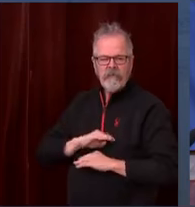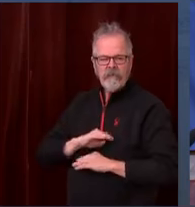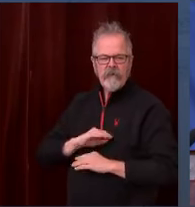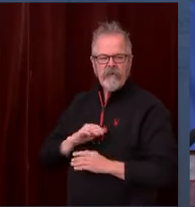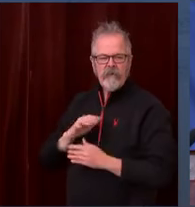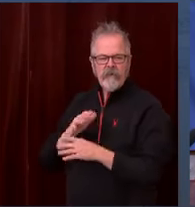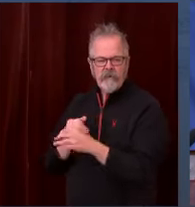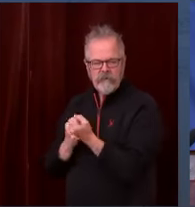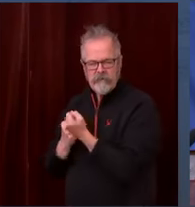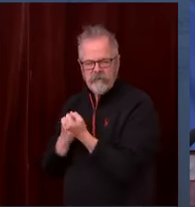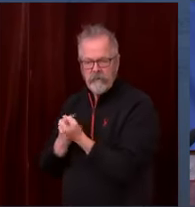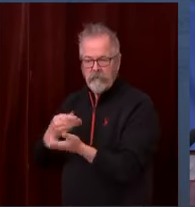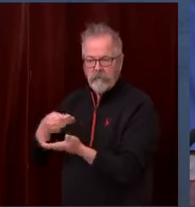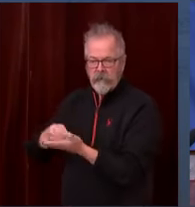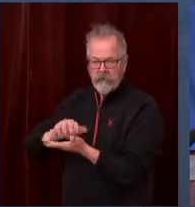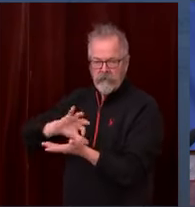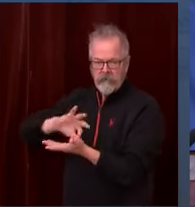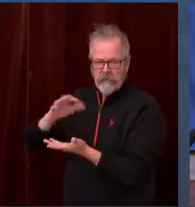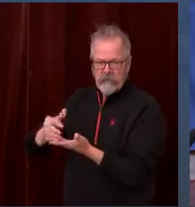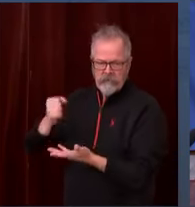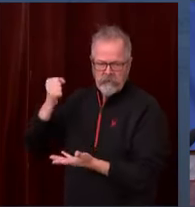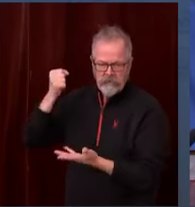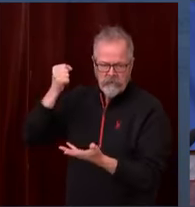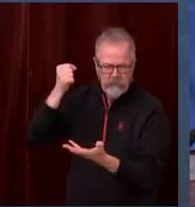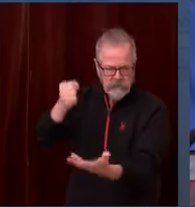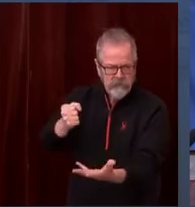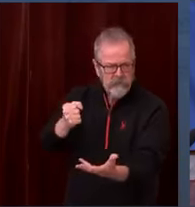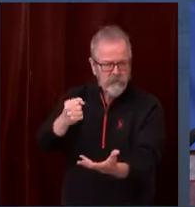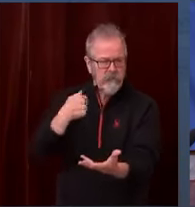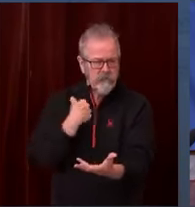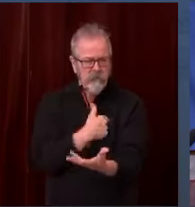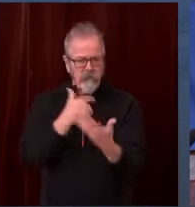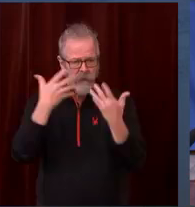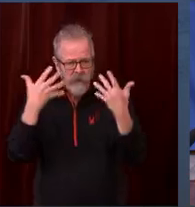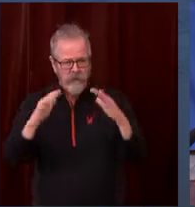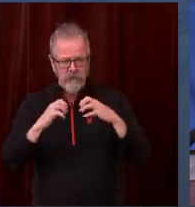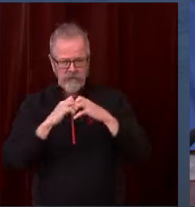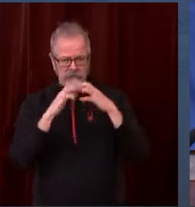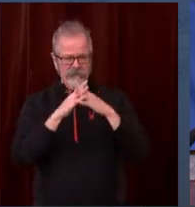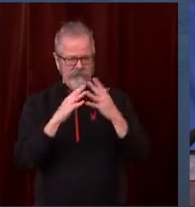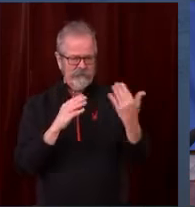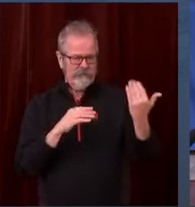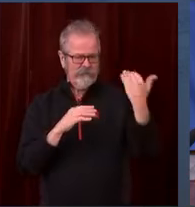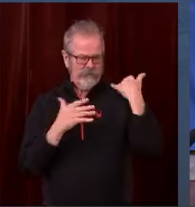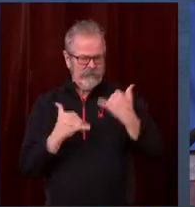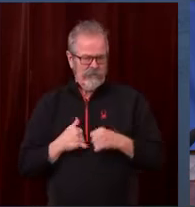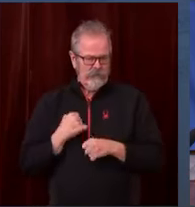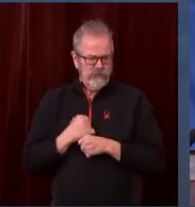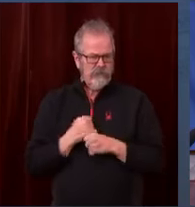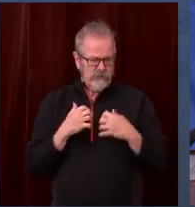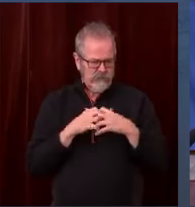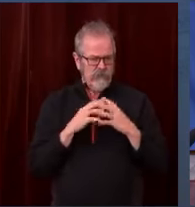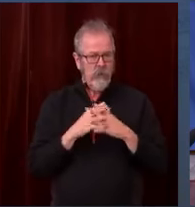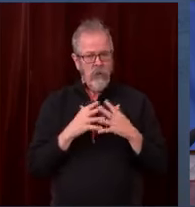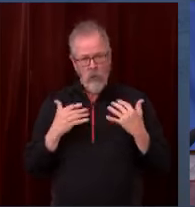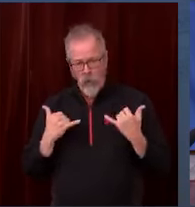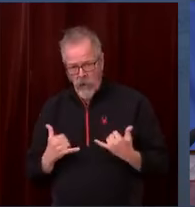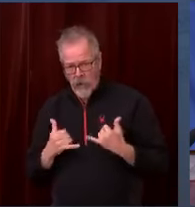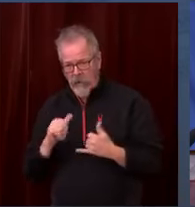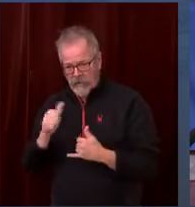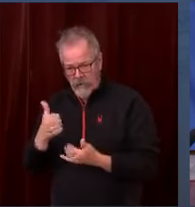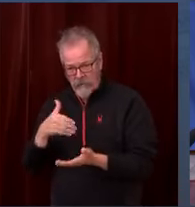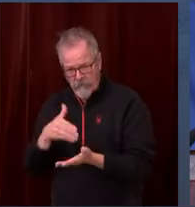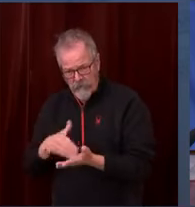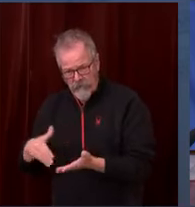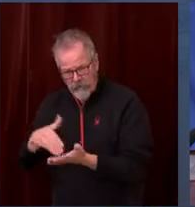with input from stakeholders across the state. This $10 million will be added to the $40 million